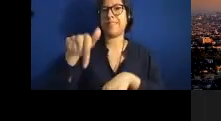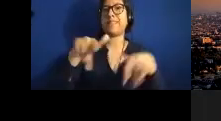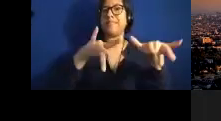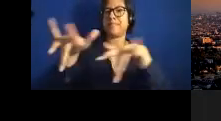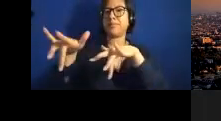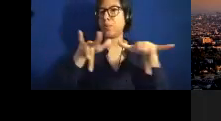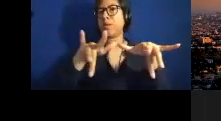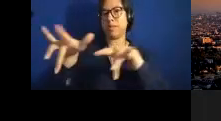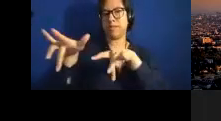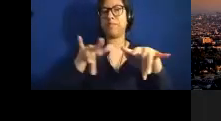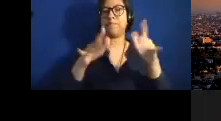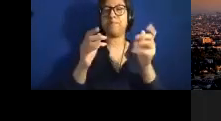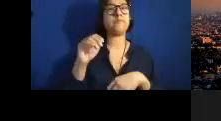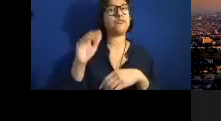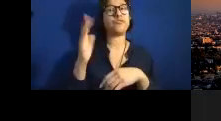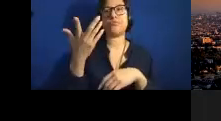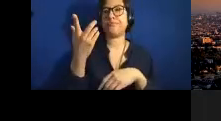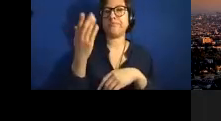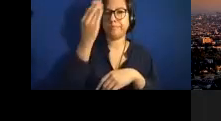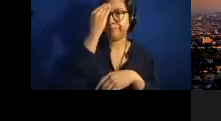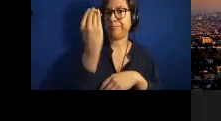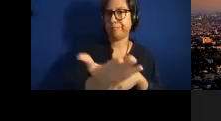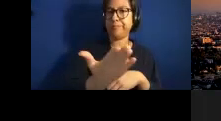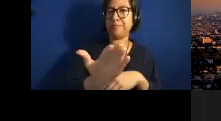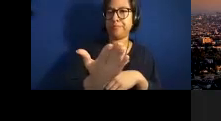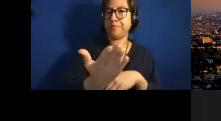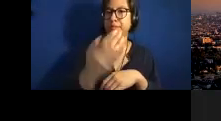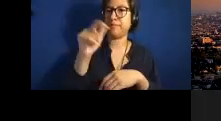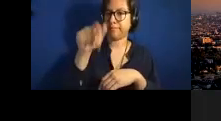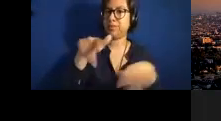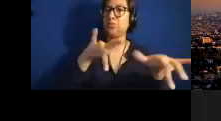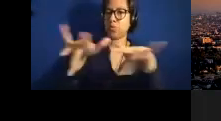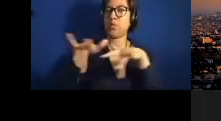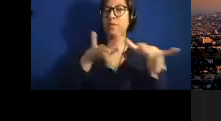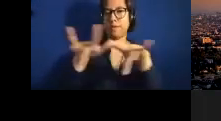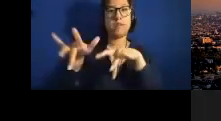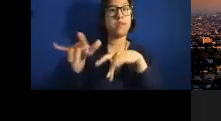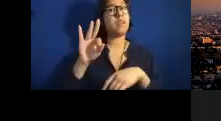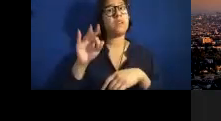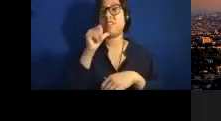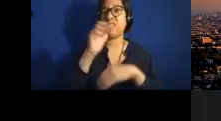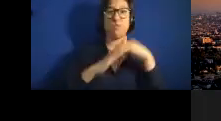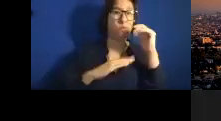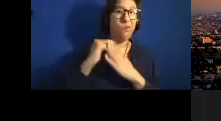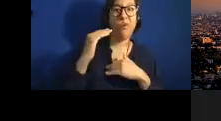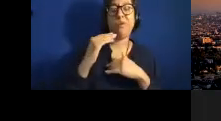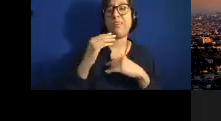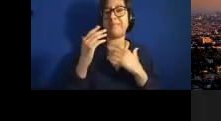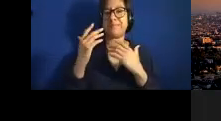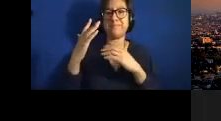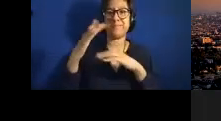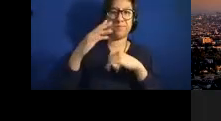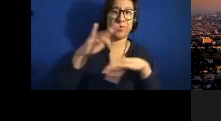recorded. So just for folks, be aware, it is recorded. If you do not want your face to be in any